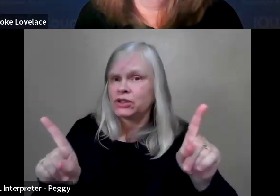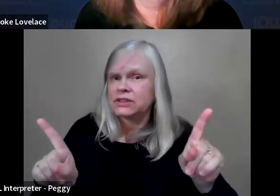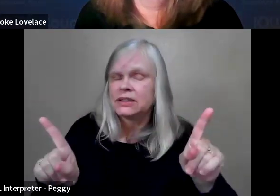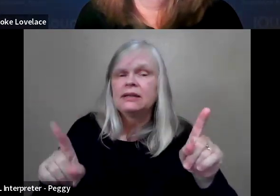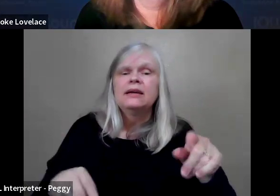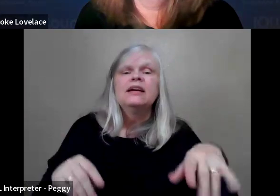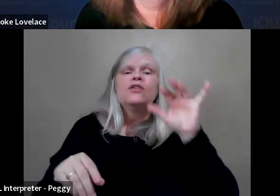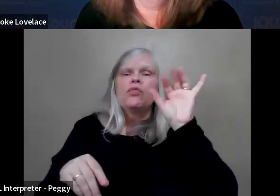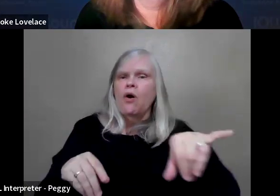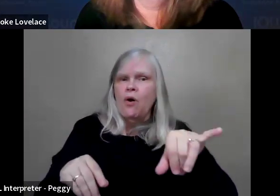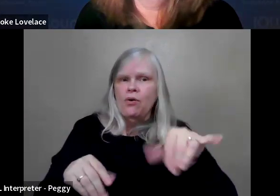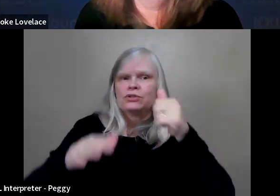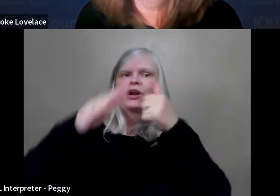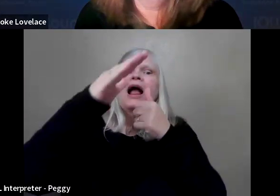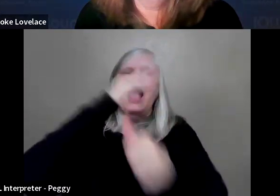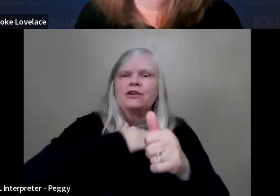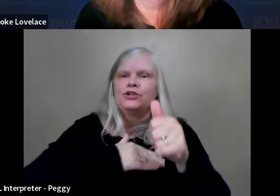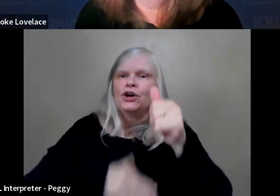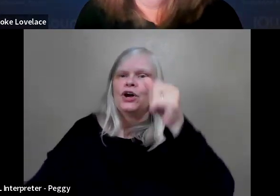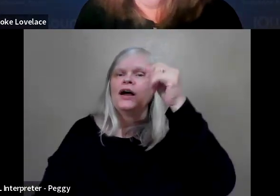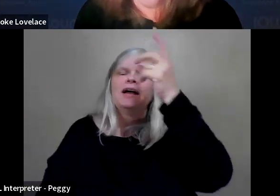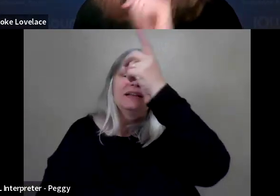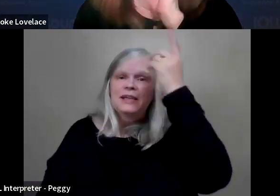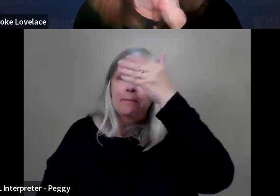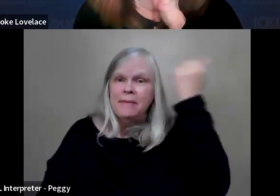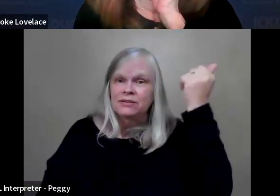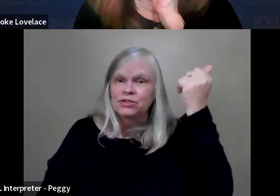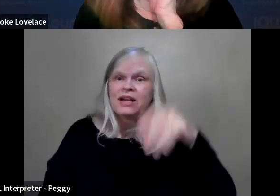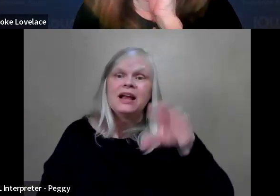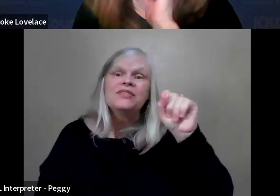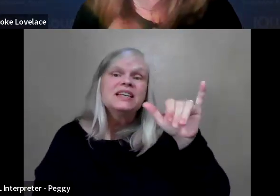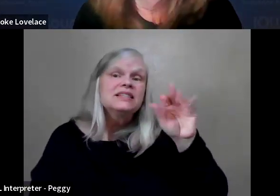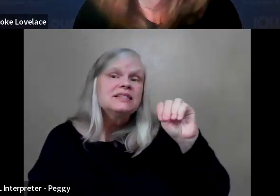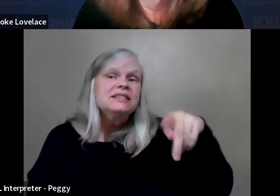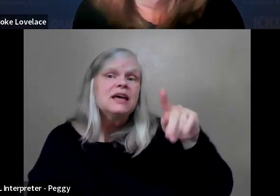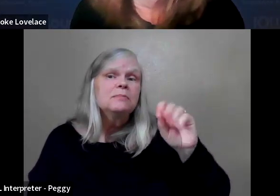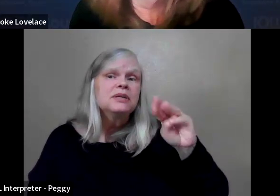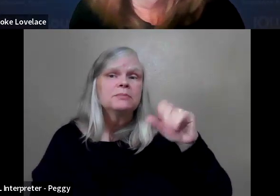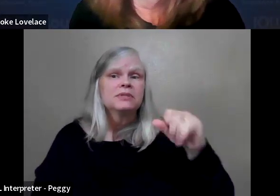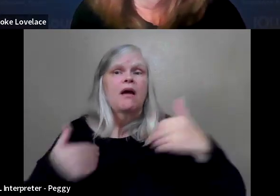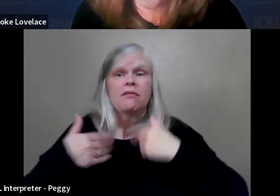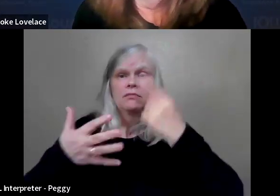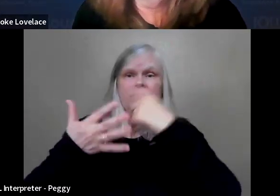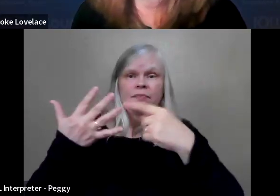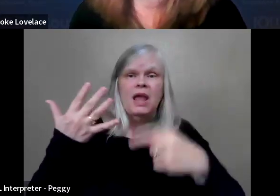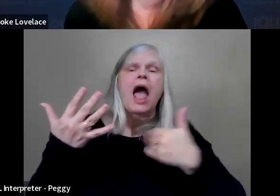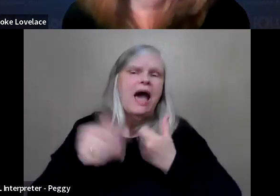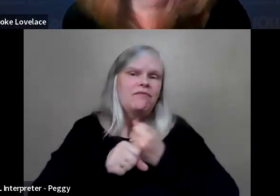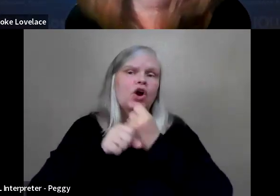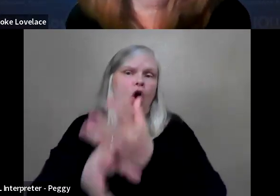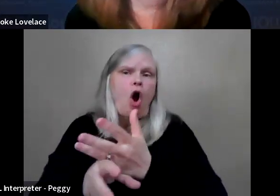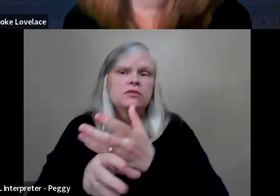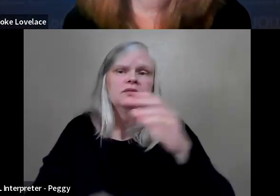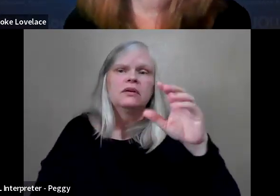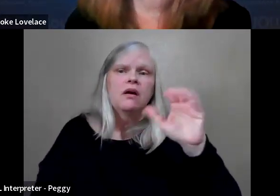this term of dementia. Now, dementia, the symptoms have a cause behind them.